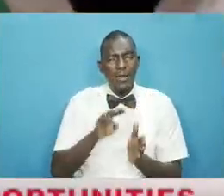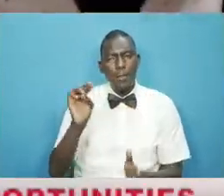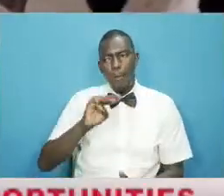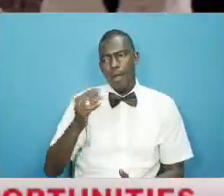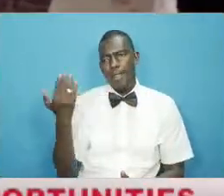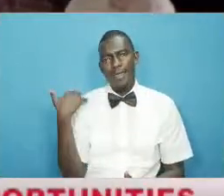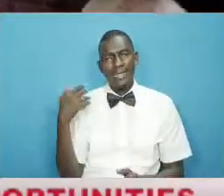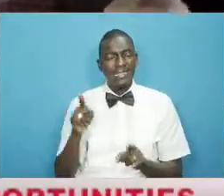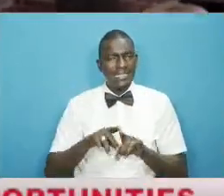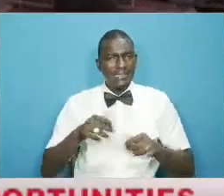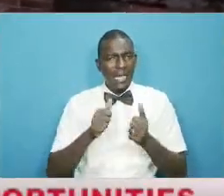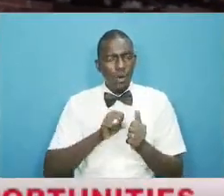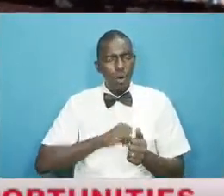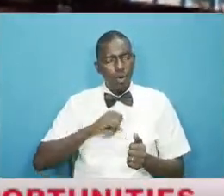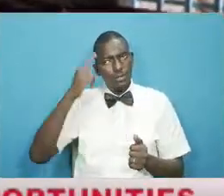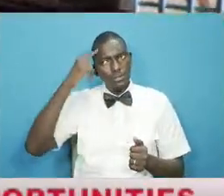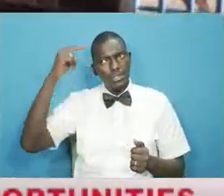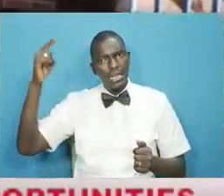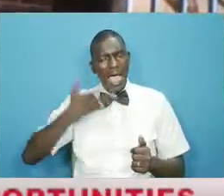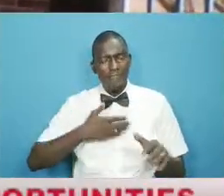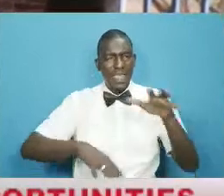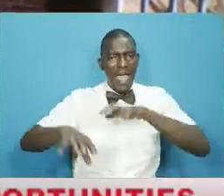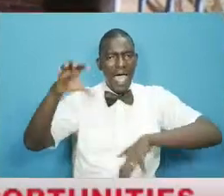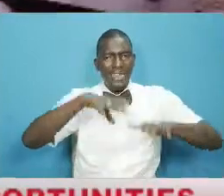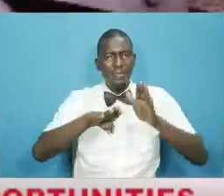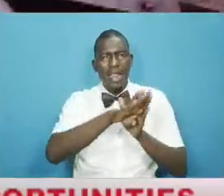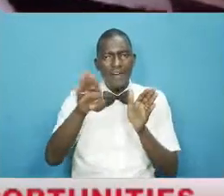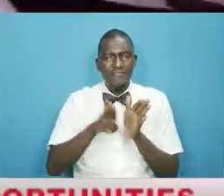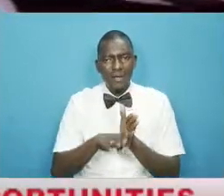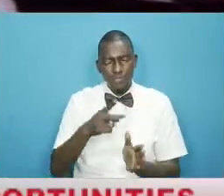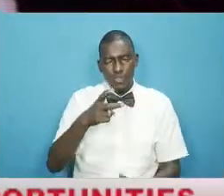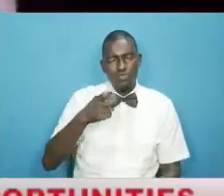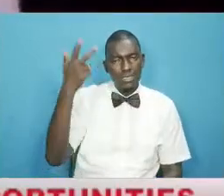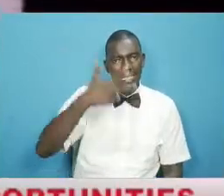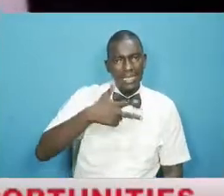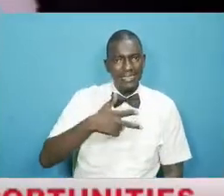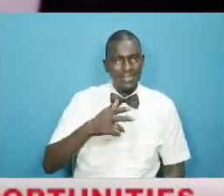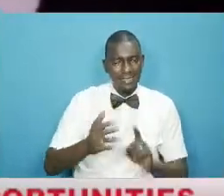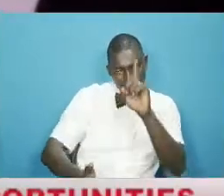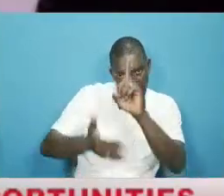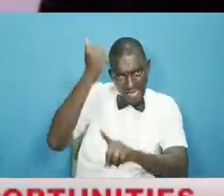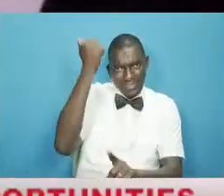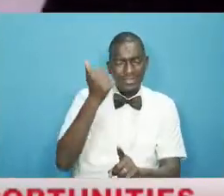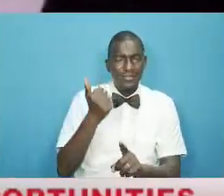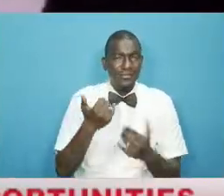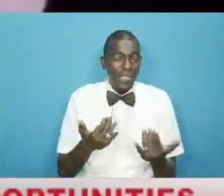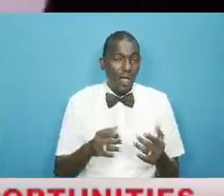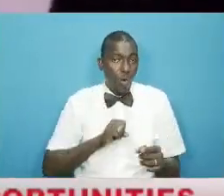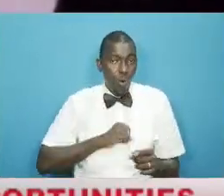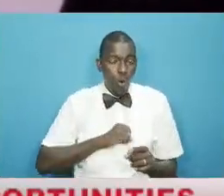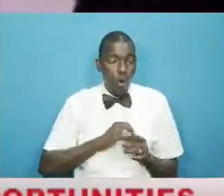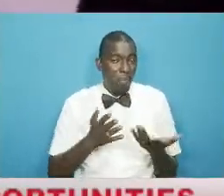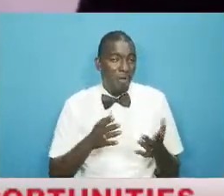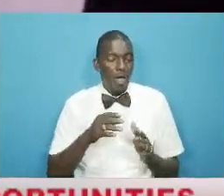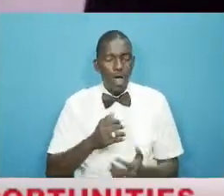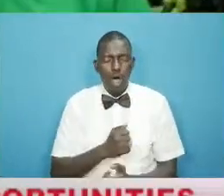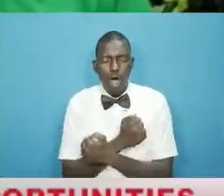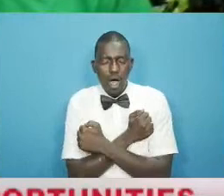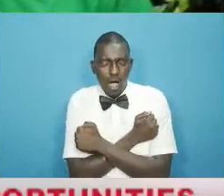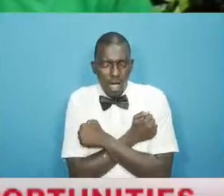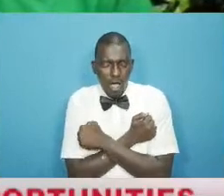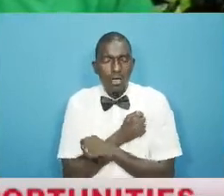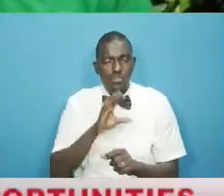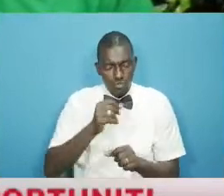as a desire and dream to own an animal farm in 2018 has now become reality. Driven by his unwavering passion for